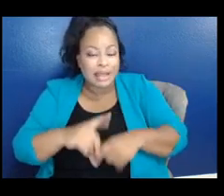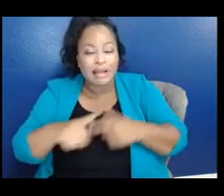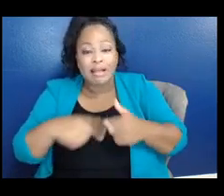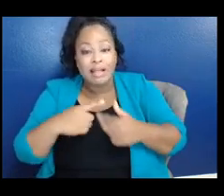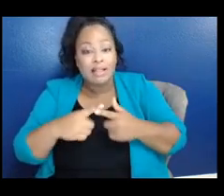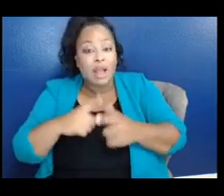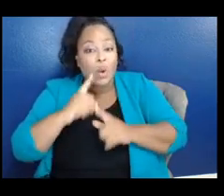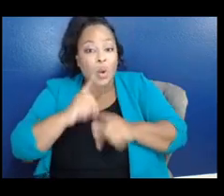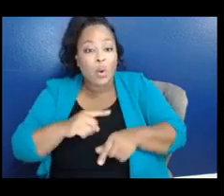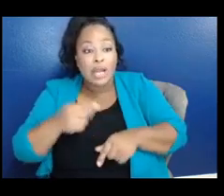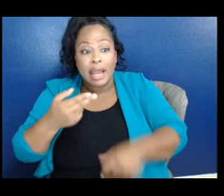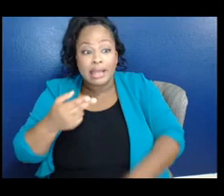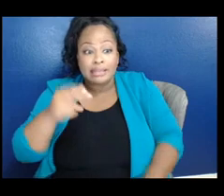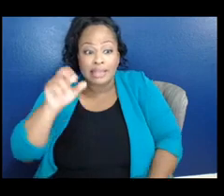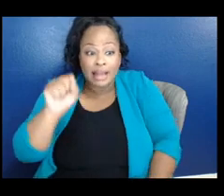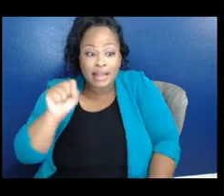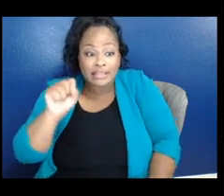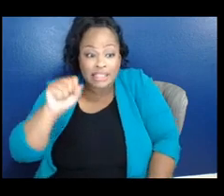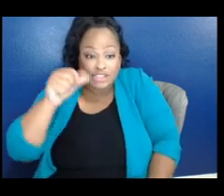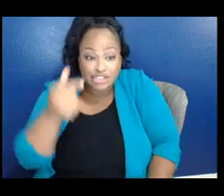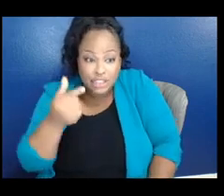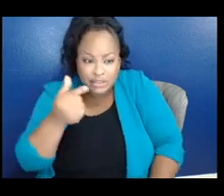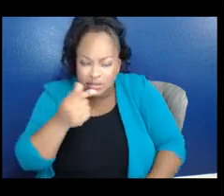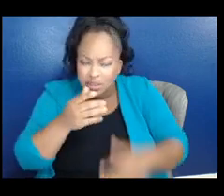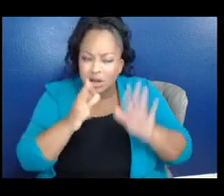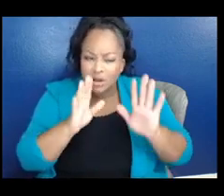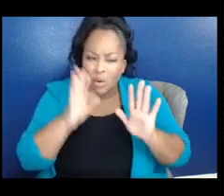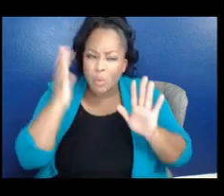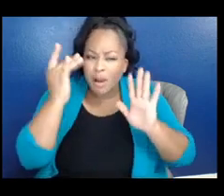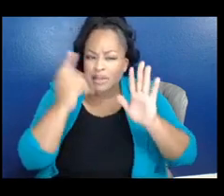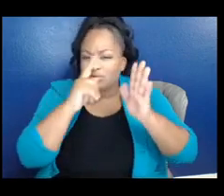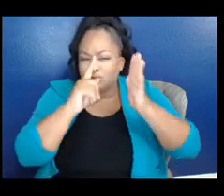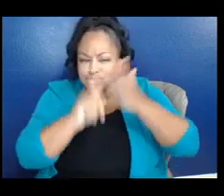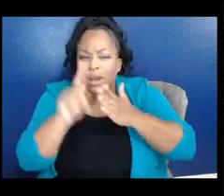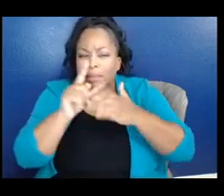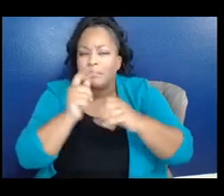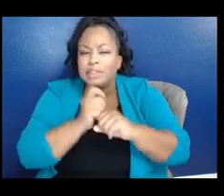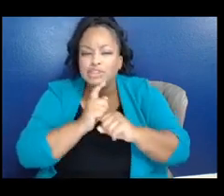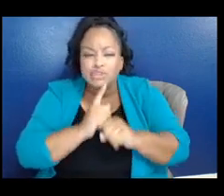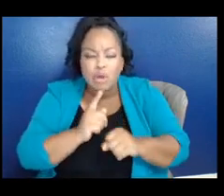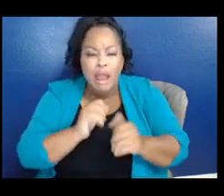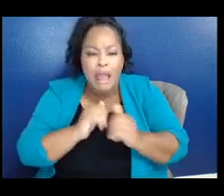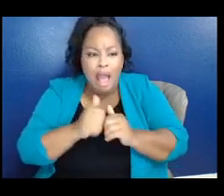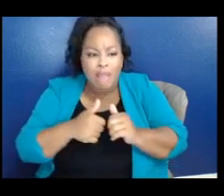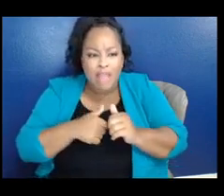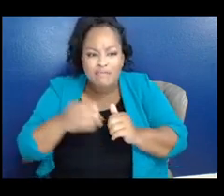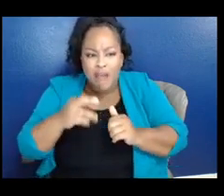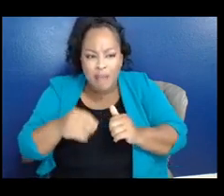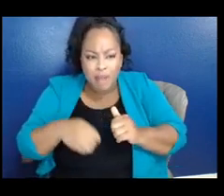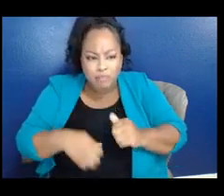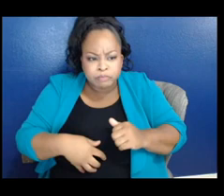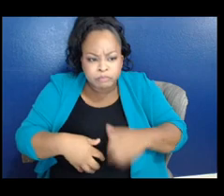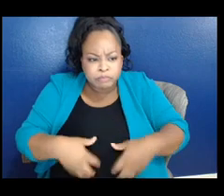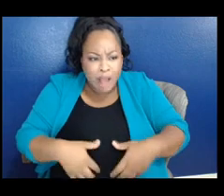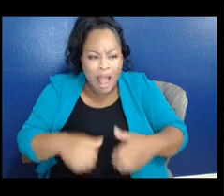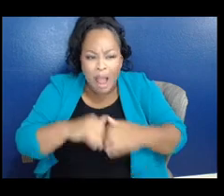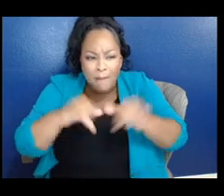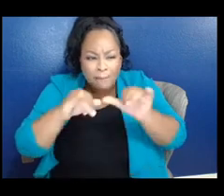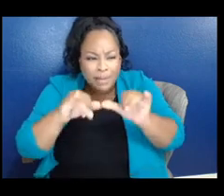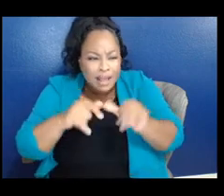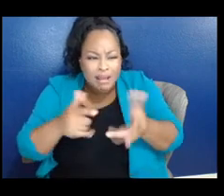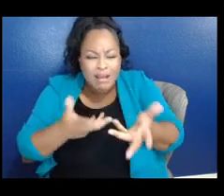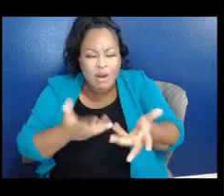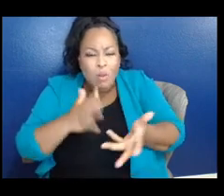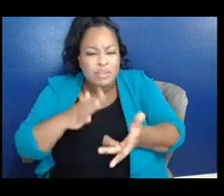even ordered an HSG just to make sure, you know, how these fibroids are growing, how big, and just